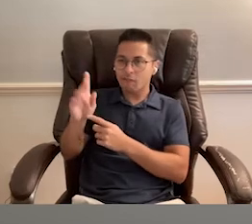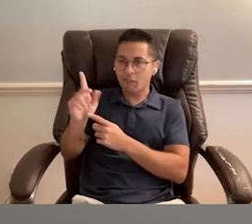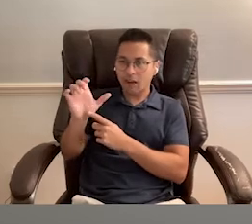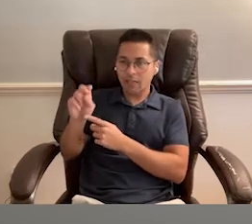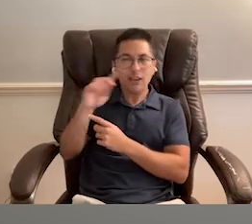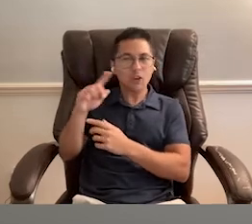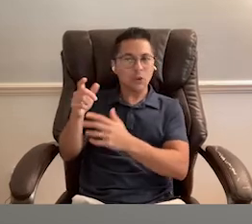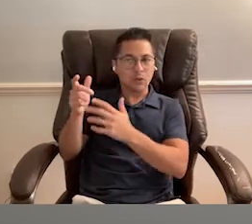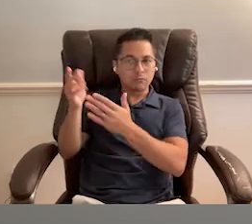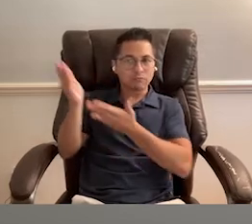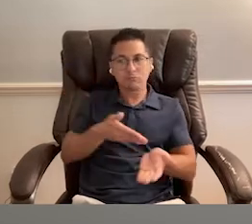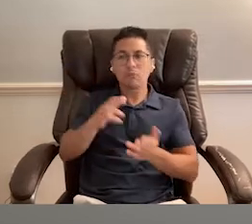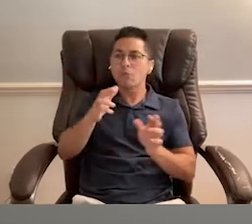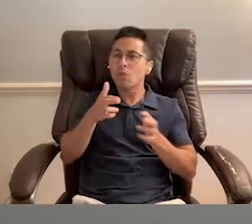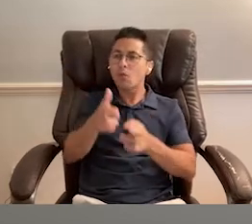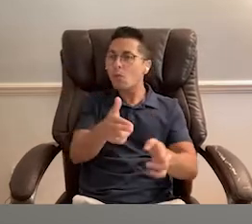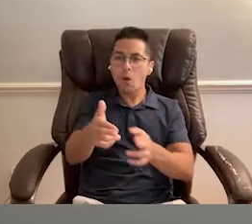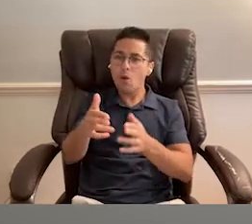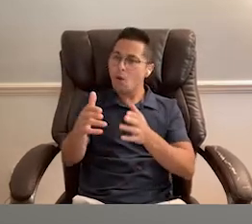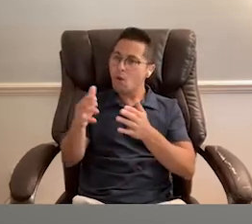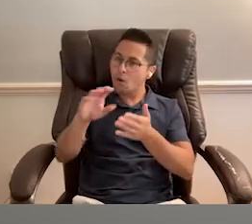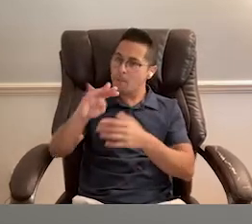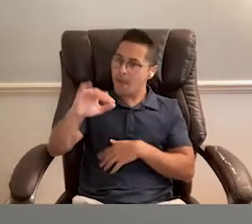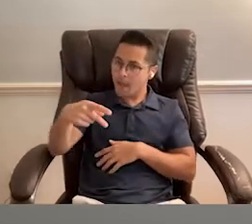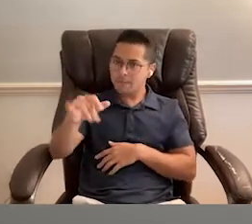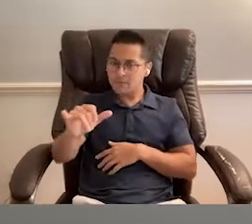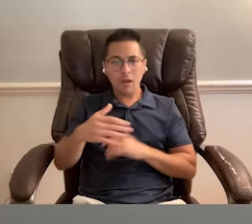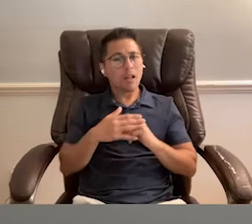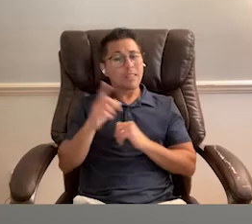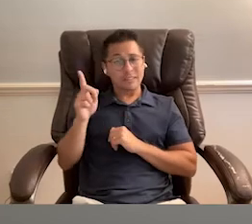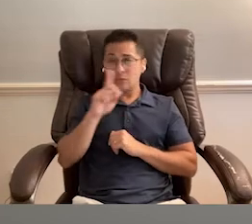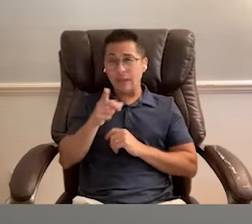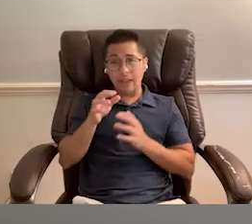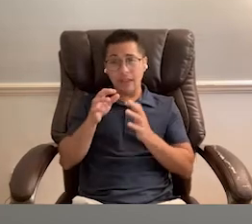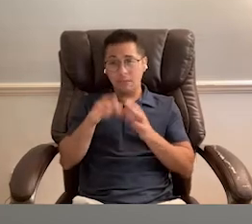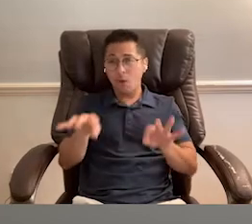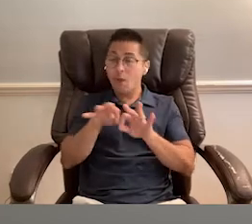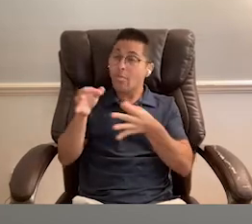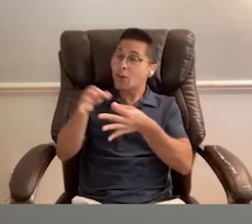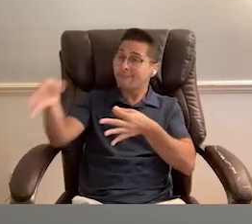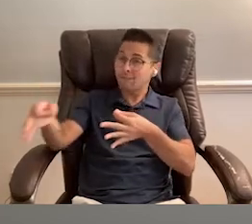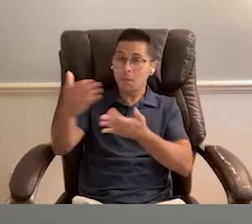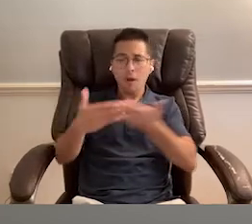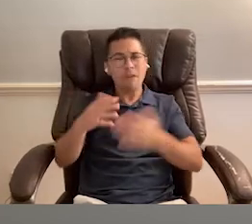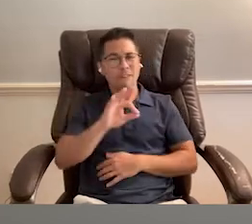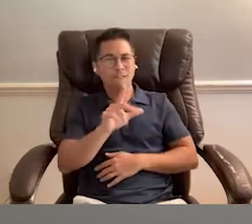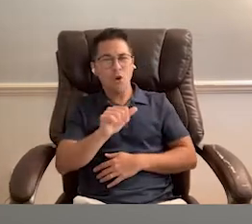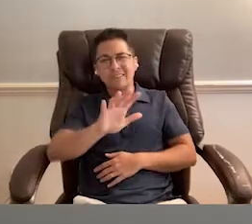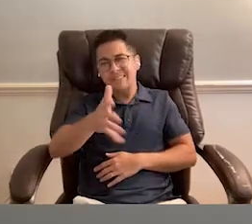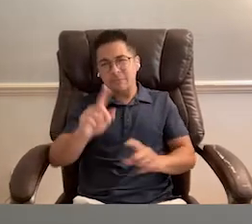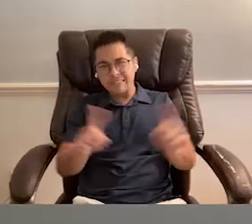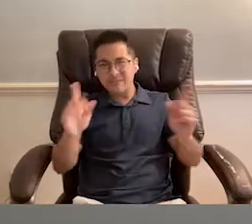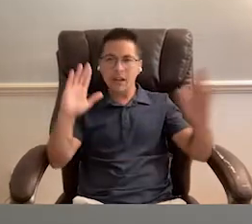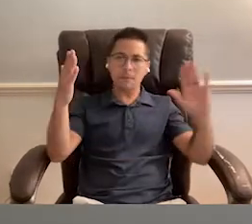have as well. So this is probably really, really important, is the deferment piece. So Florida is a little different than